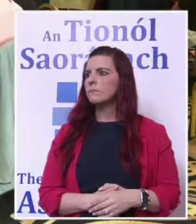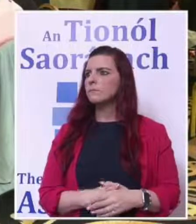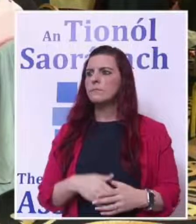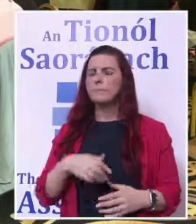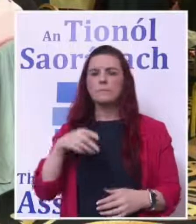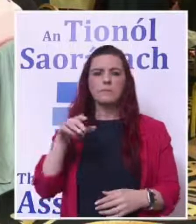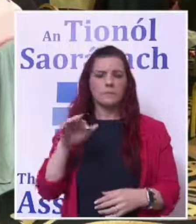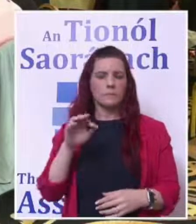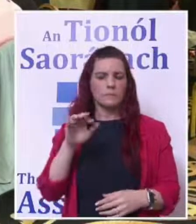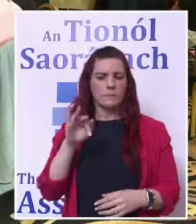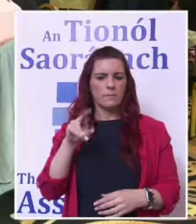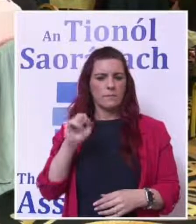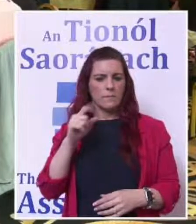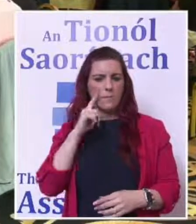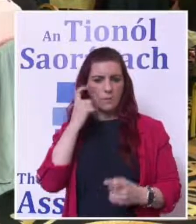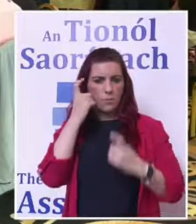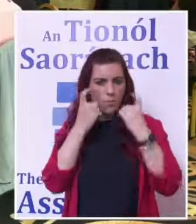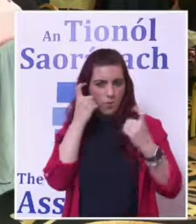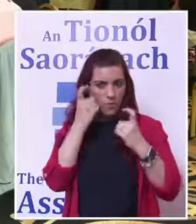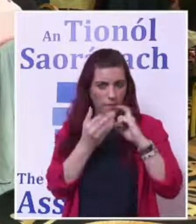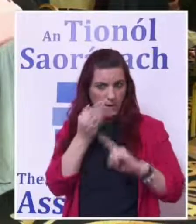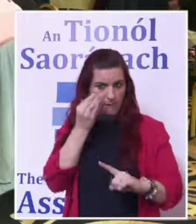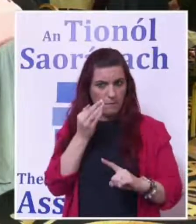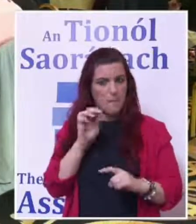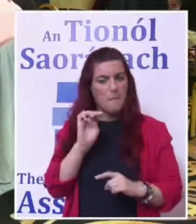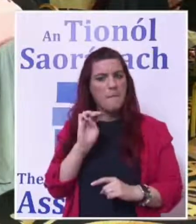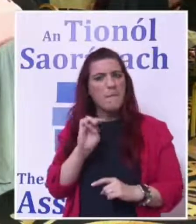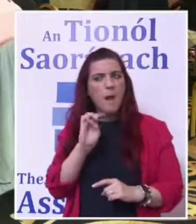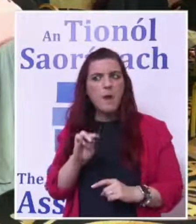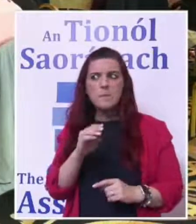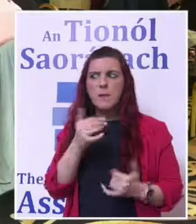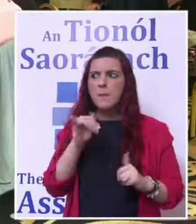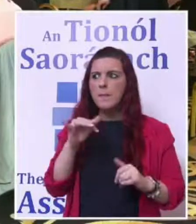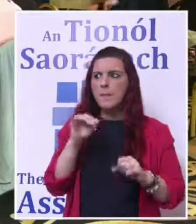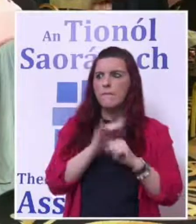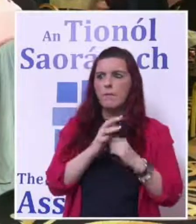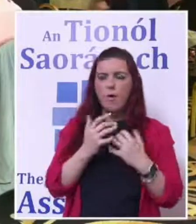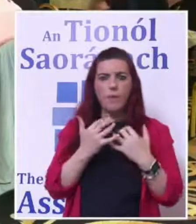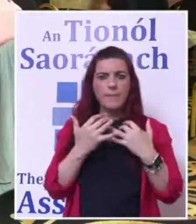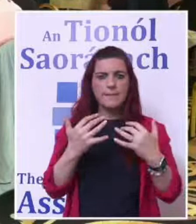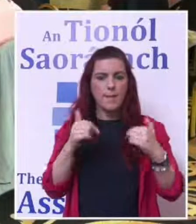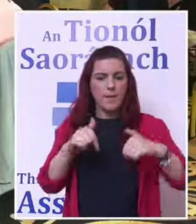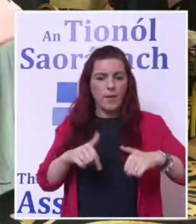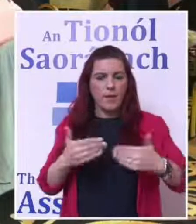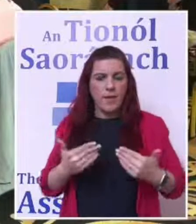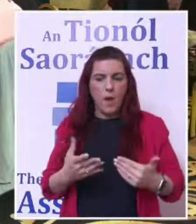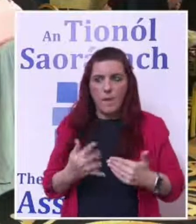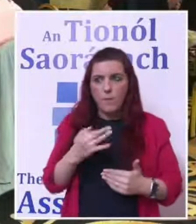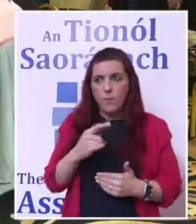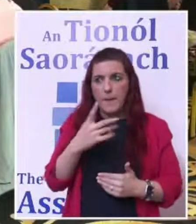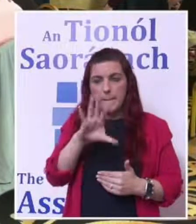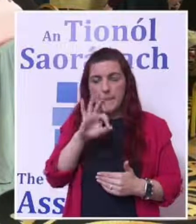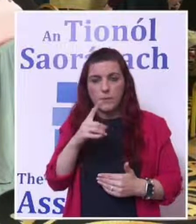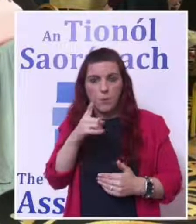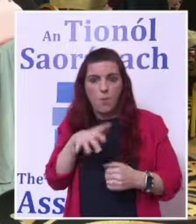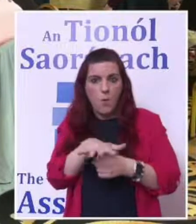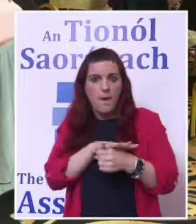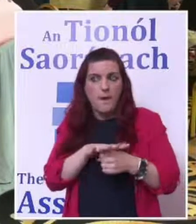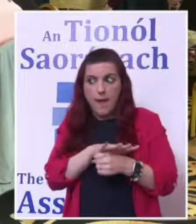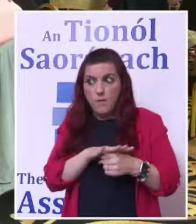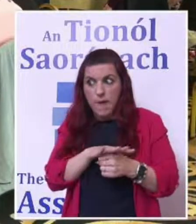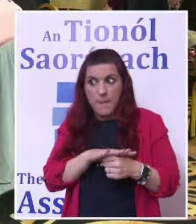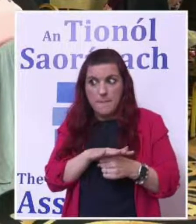Francis, I'm just wondering if it would be possible for the Assembly that if we picked an area for the